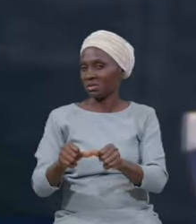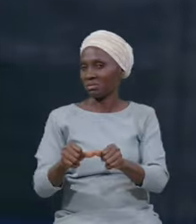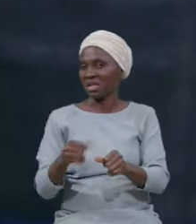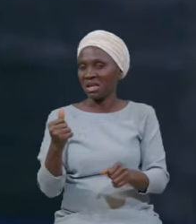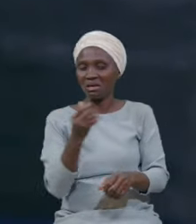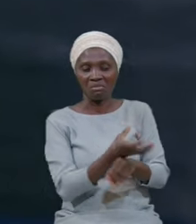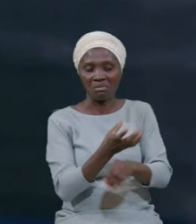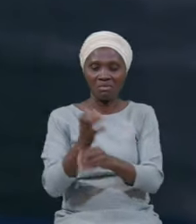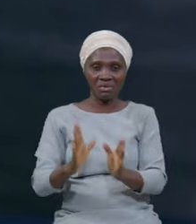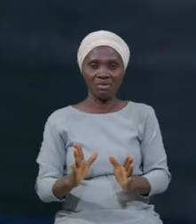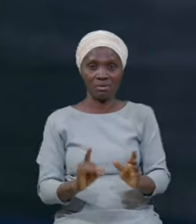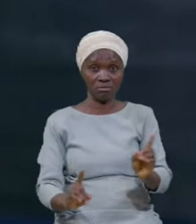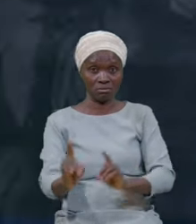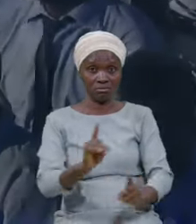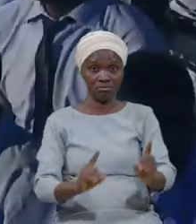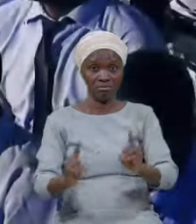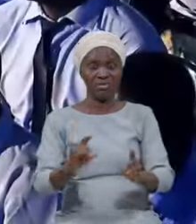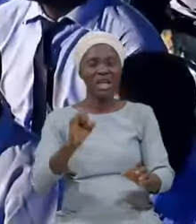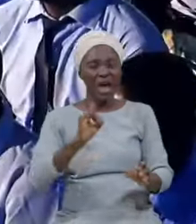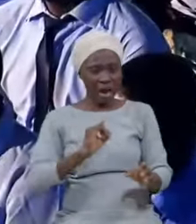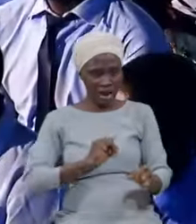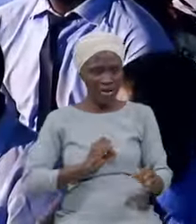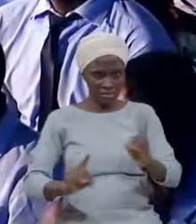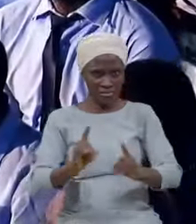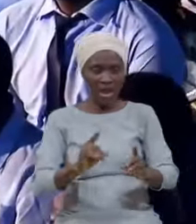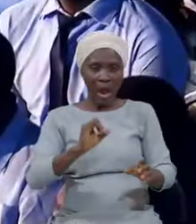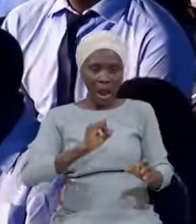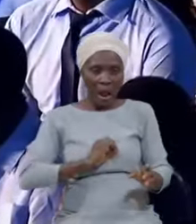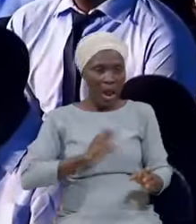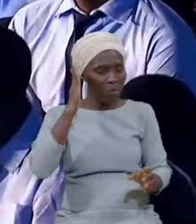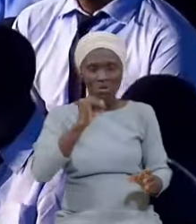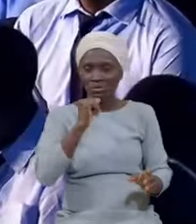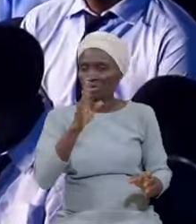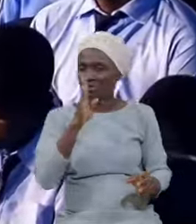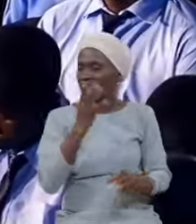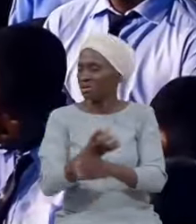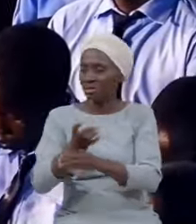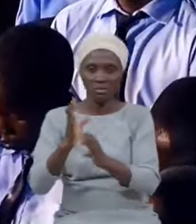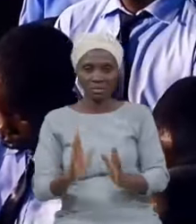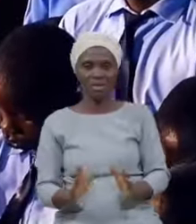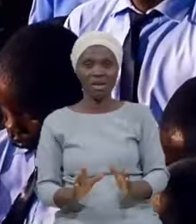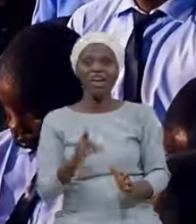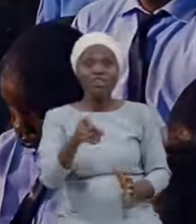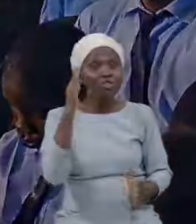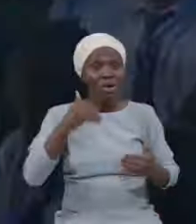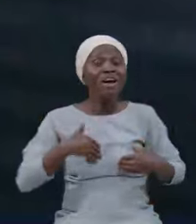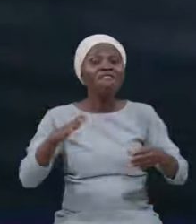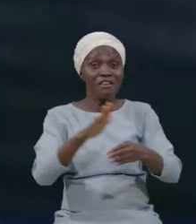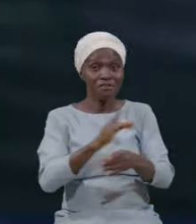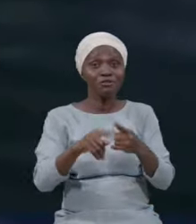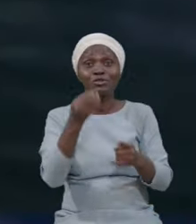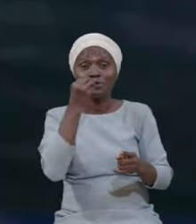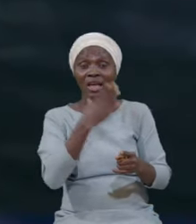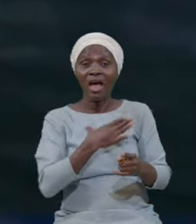not be a beggar. You will have enough to eat and to spare and to give